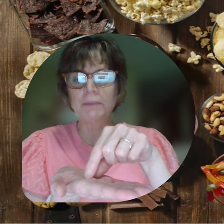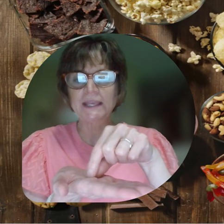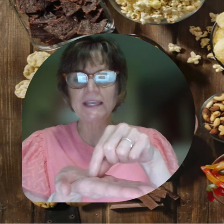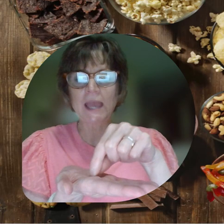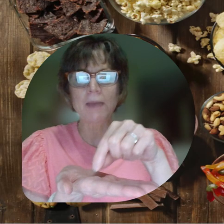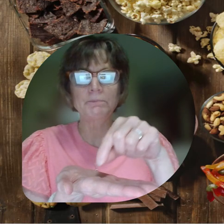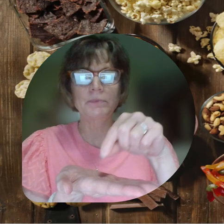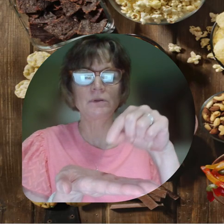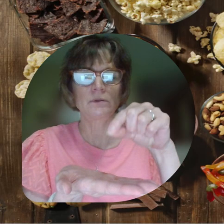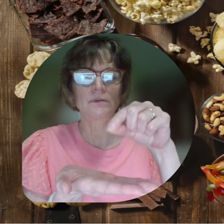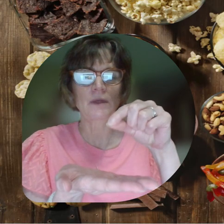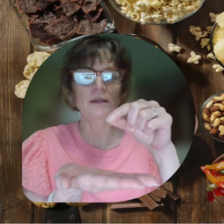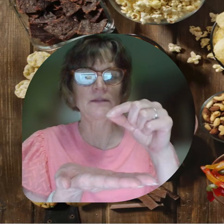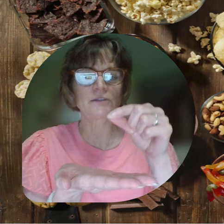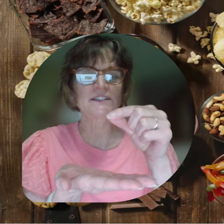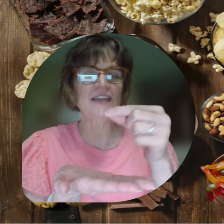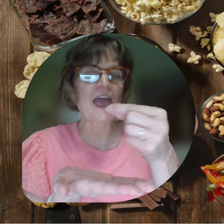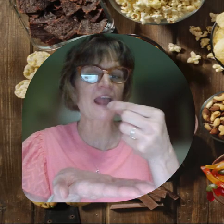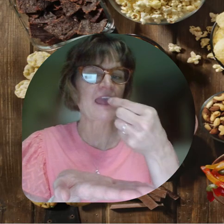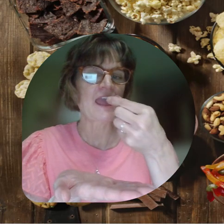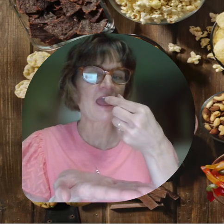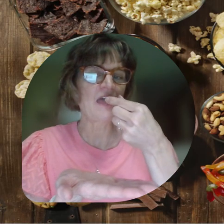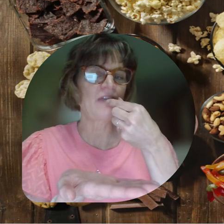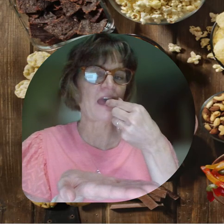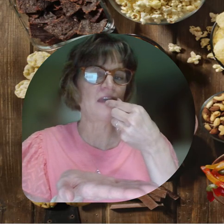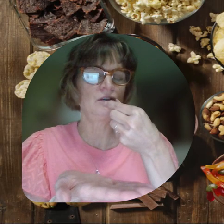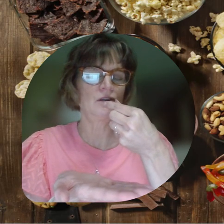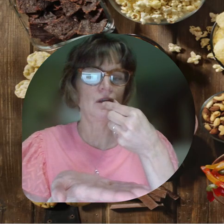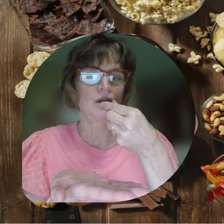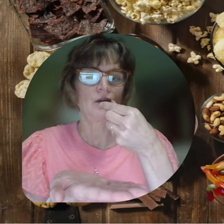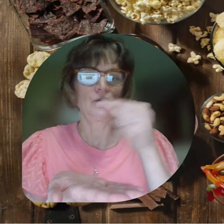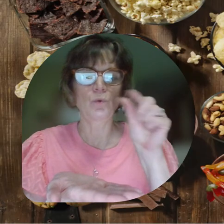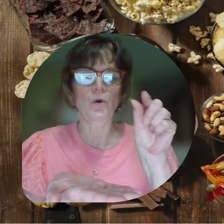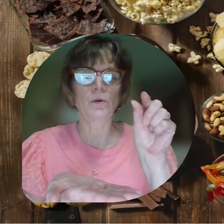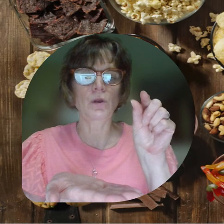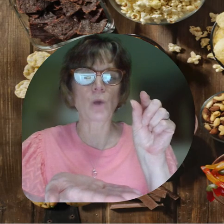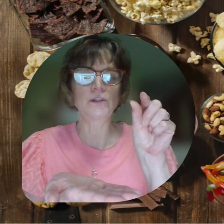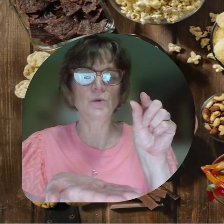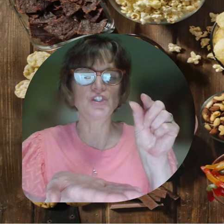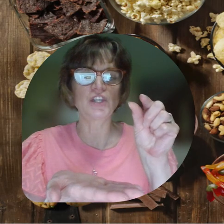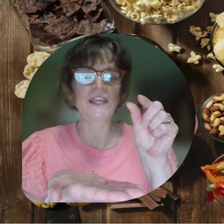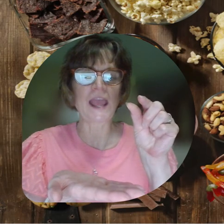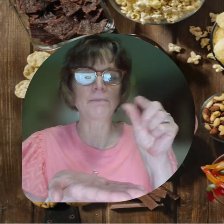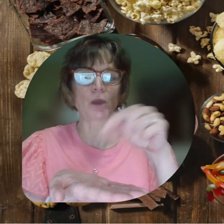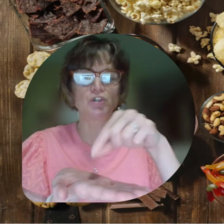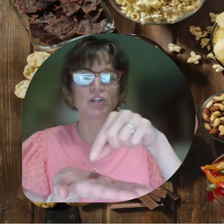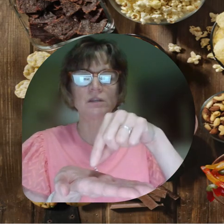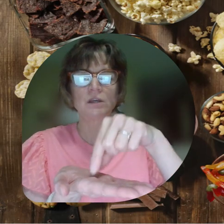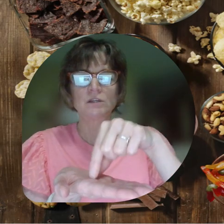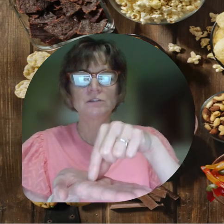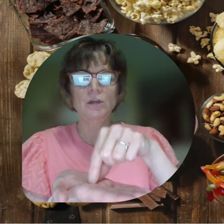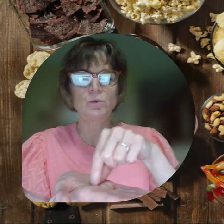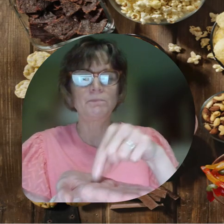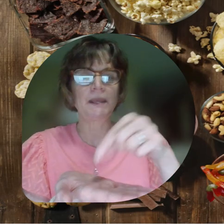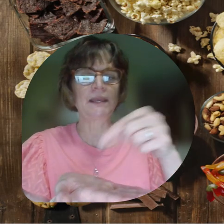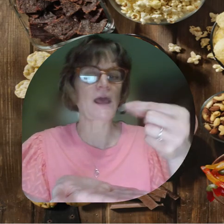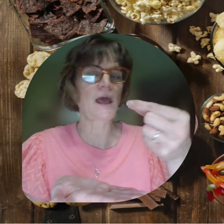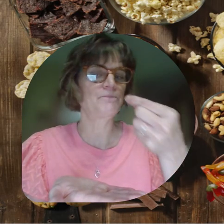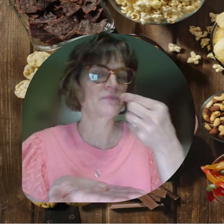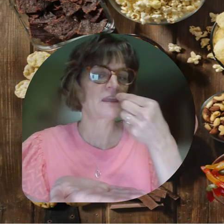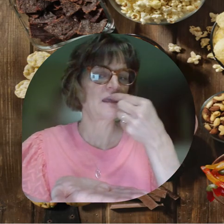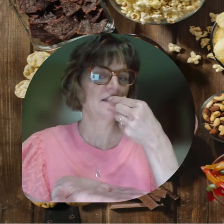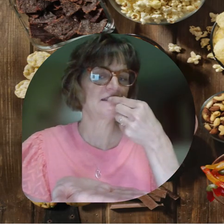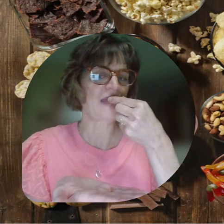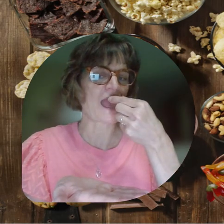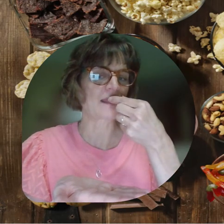like you're picking up the little snack, and then you will go into a G hand motion. So you would pick it